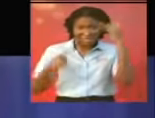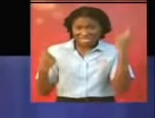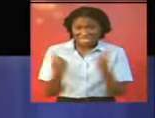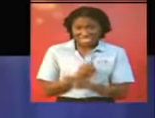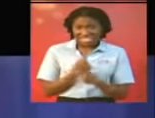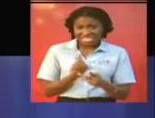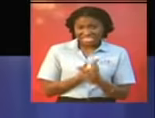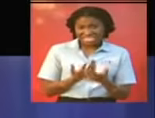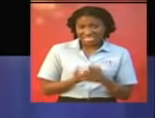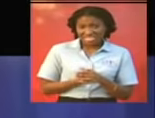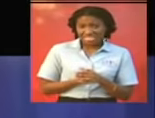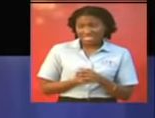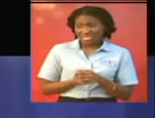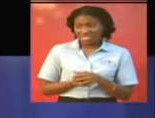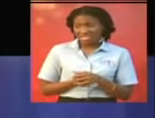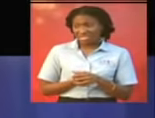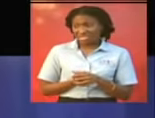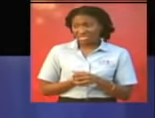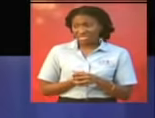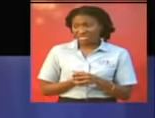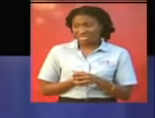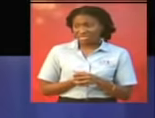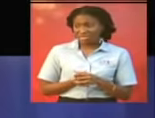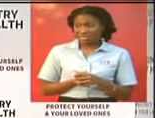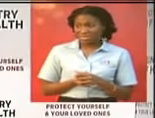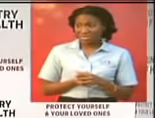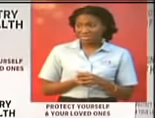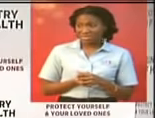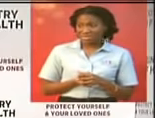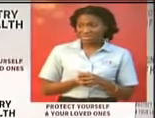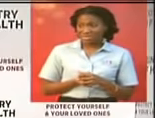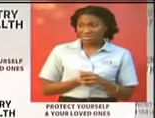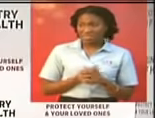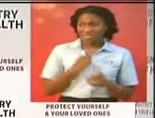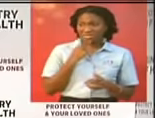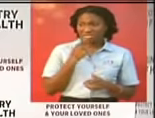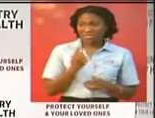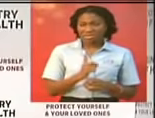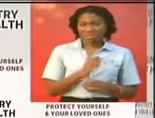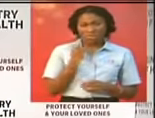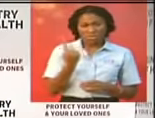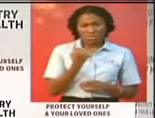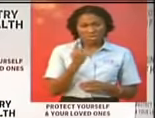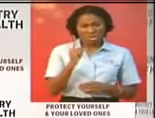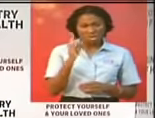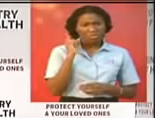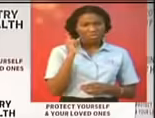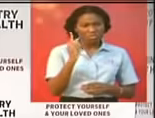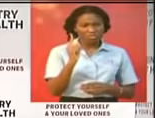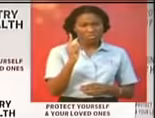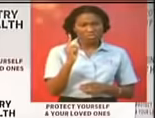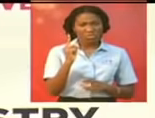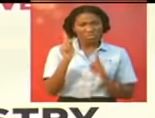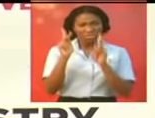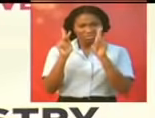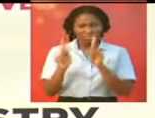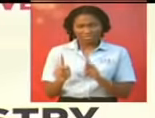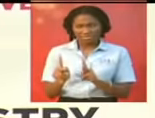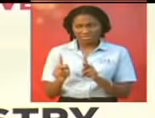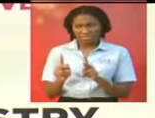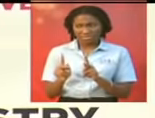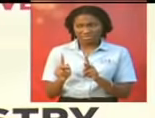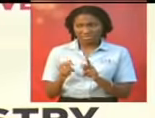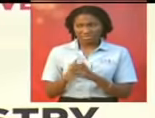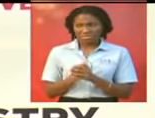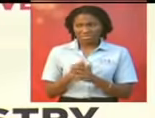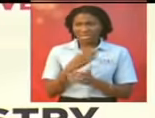maybe even VITT itself? So there was only one other person who is under investigation of Dr. Charles right now. So there's a second person that we